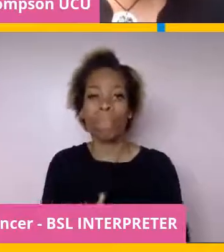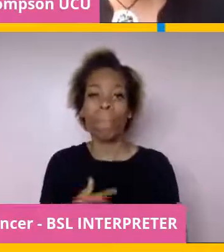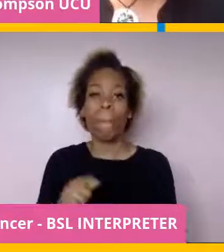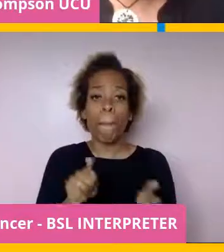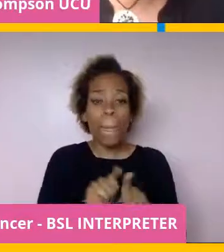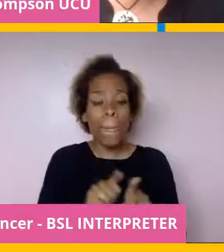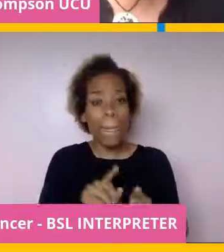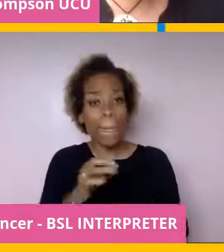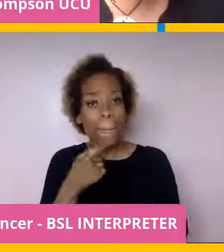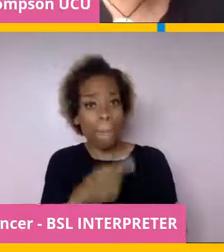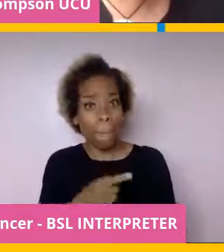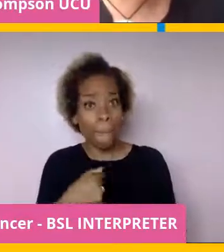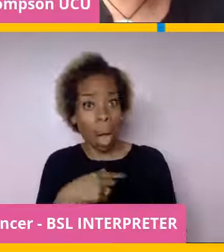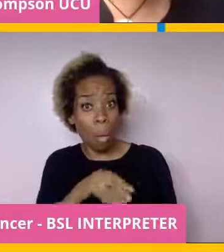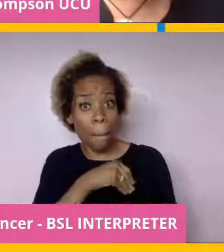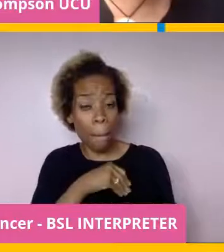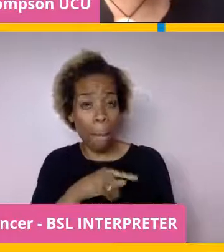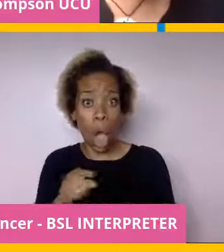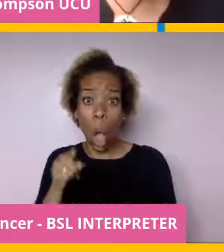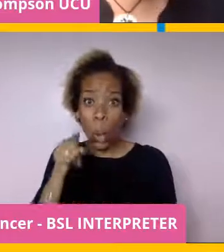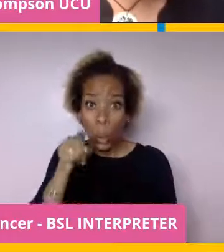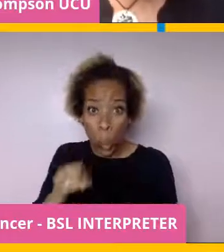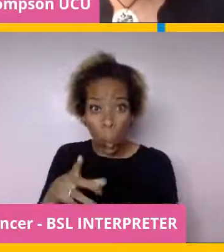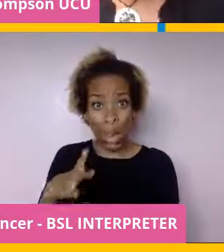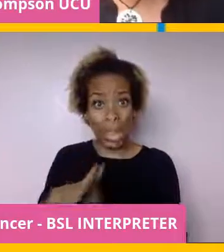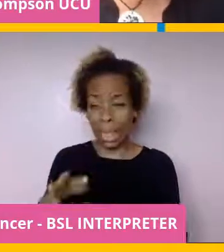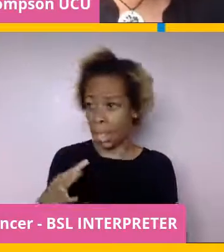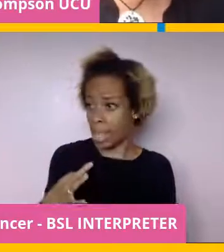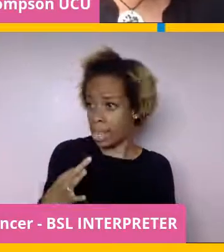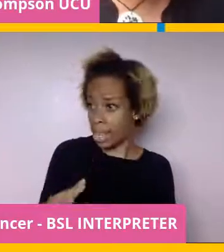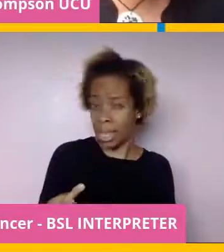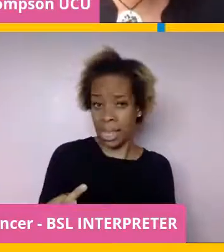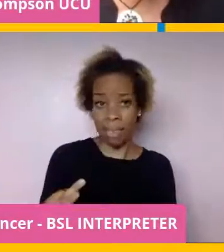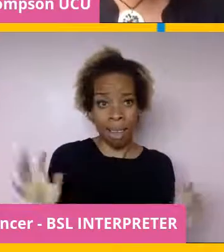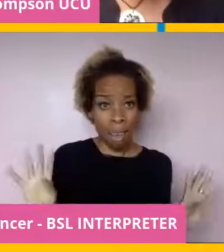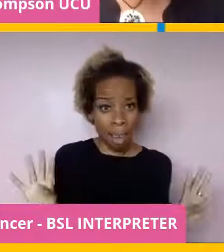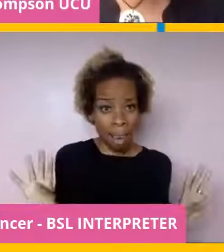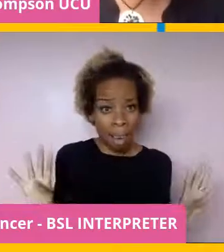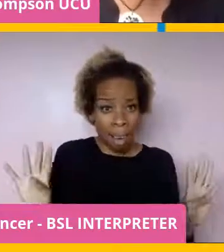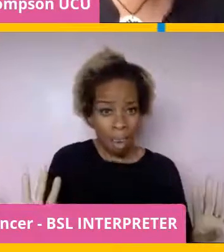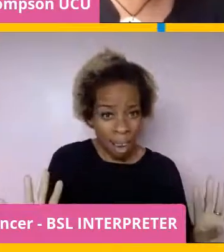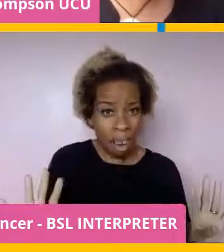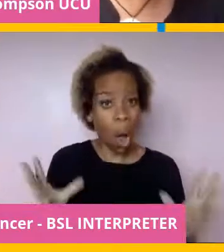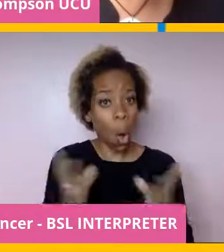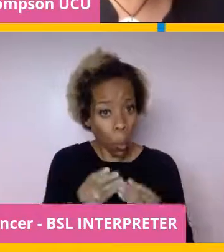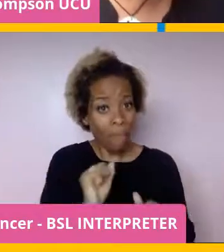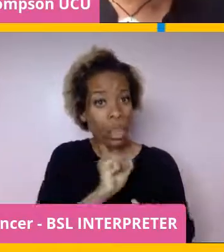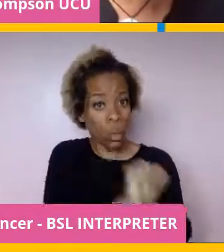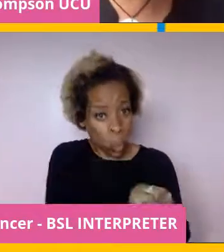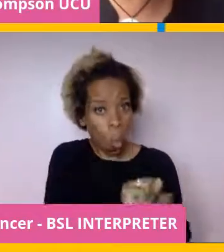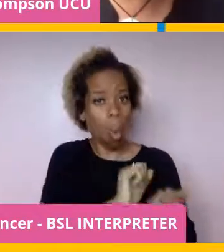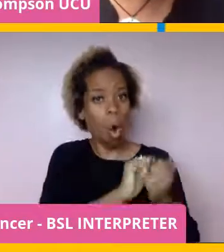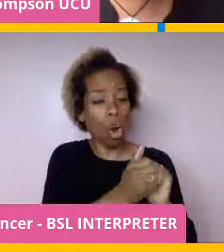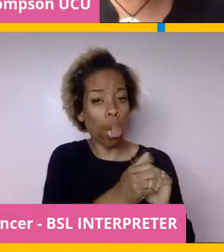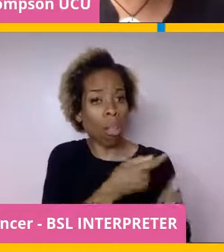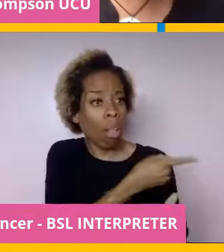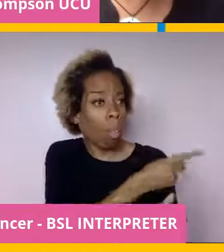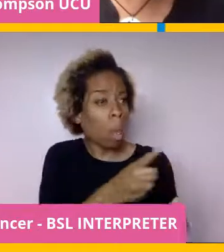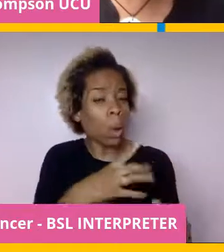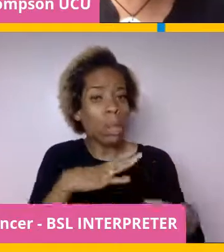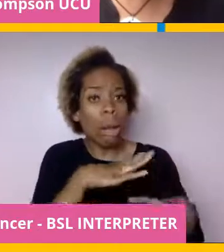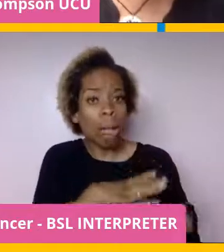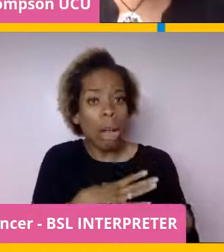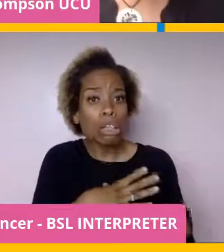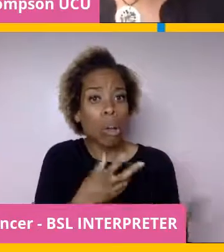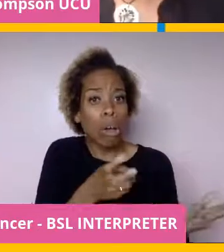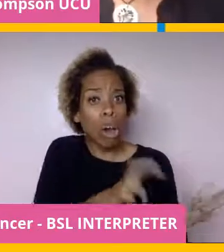membership, you need to stand up for everyone. You need to stand up for all your colleagues on casualised contracts who are absolutely in the firing line